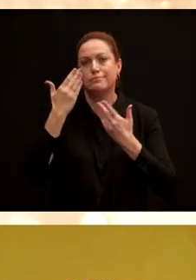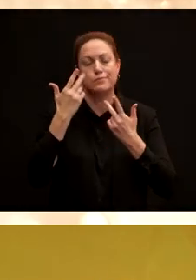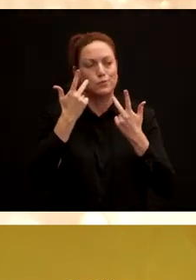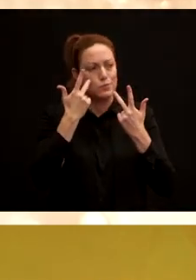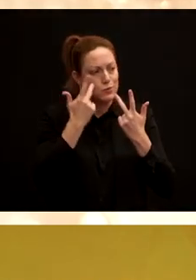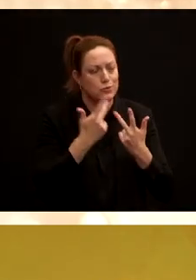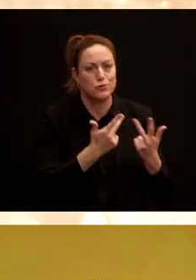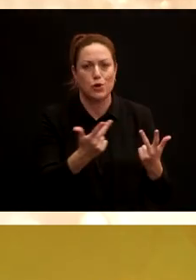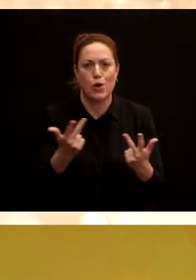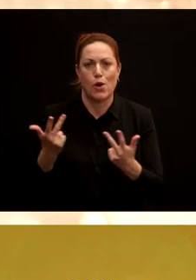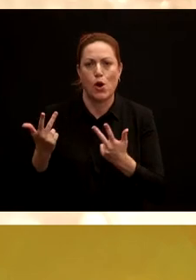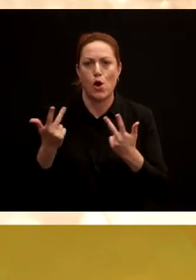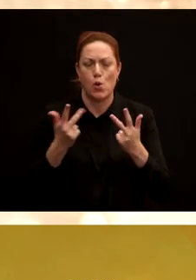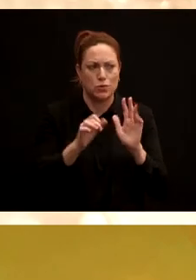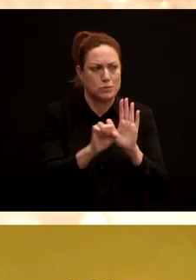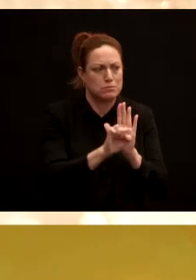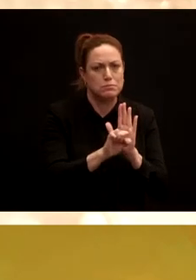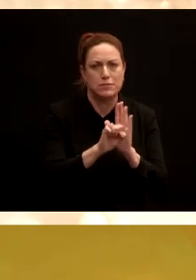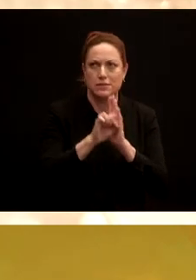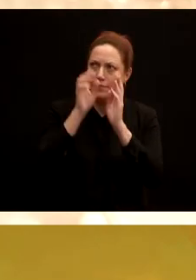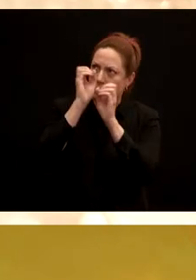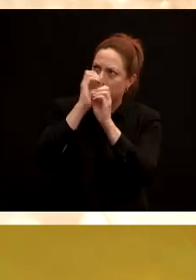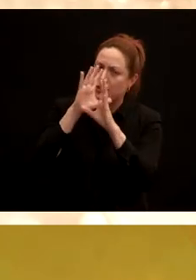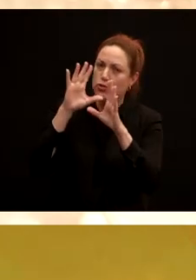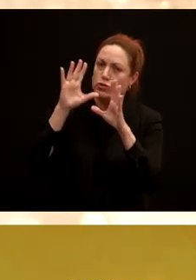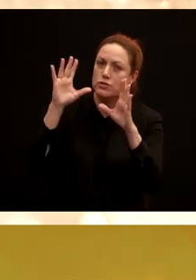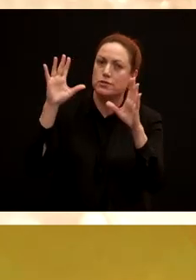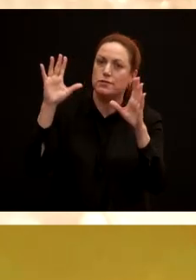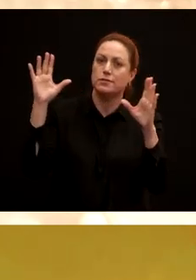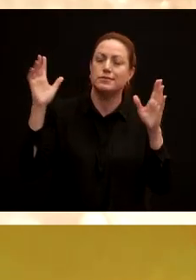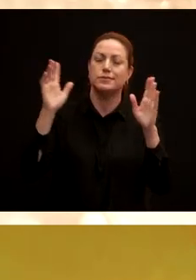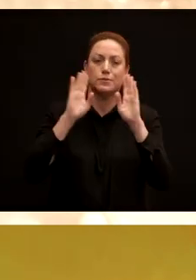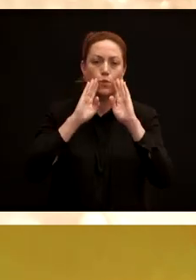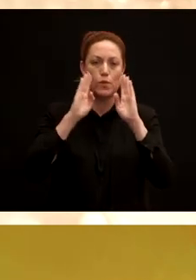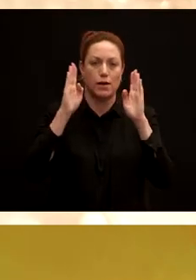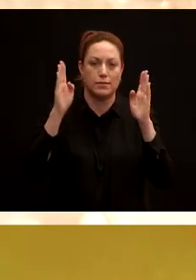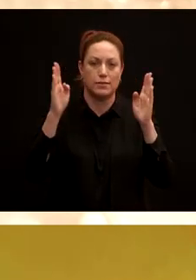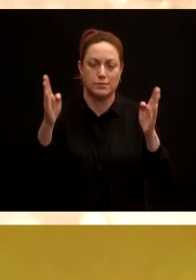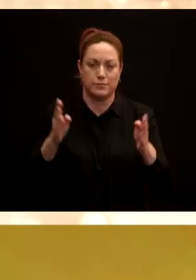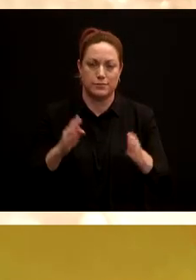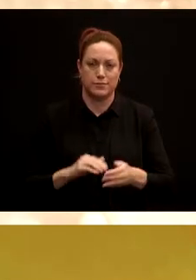signs, visions and wonders.